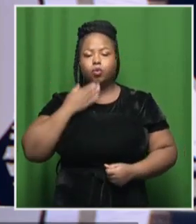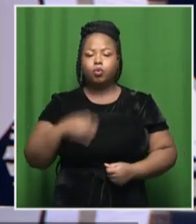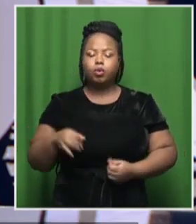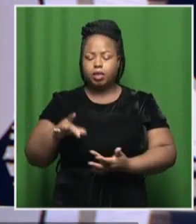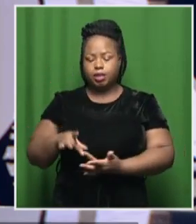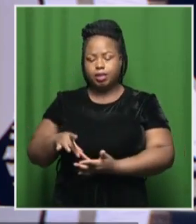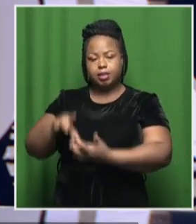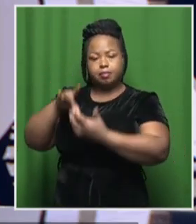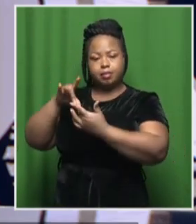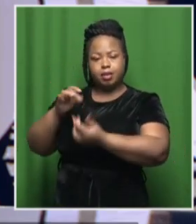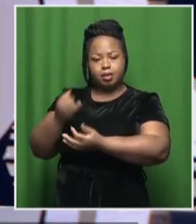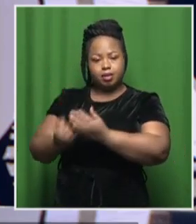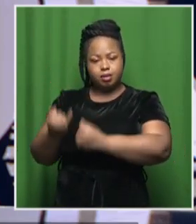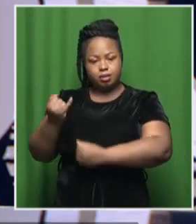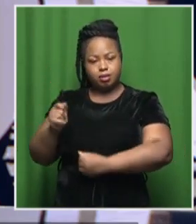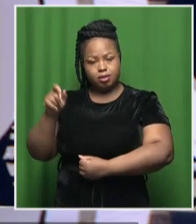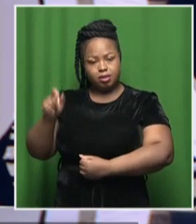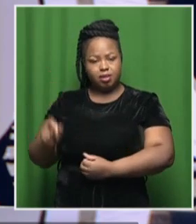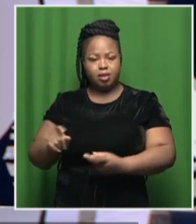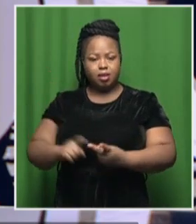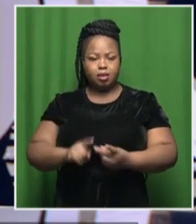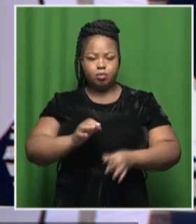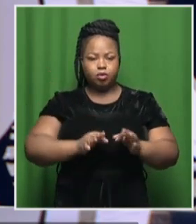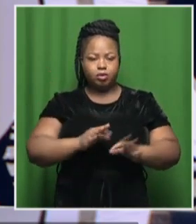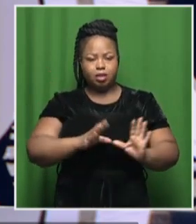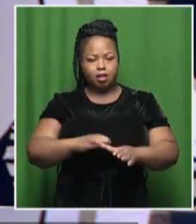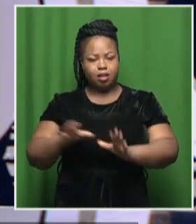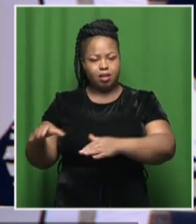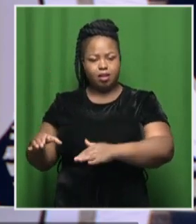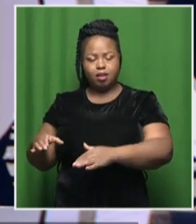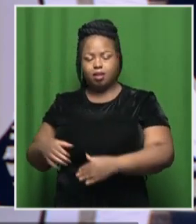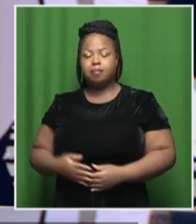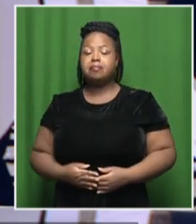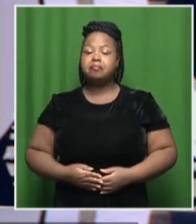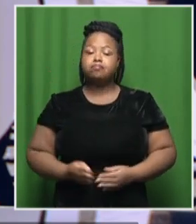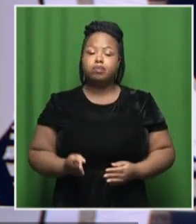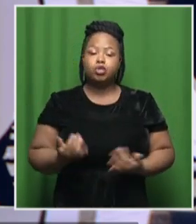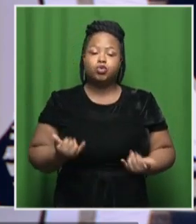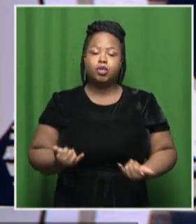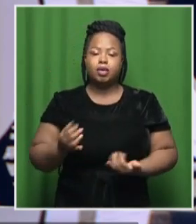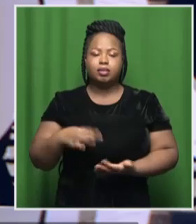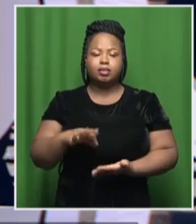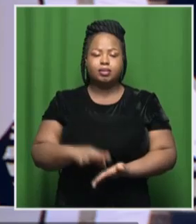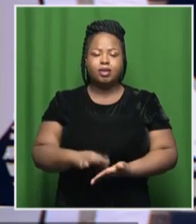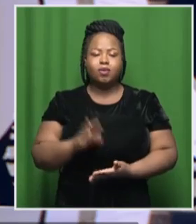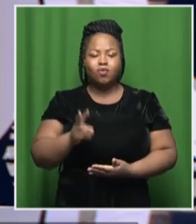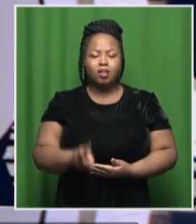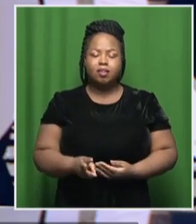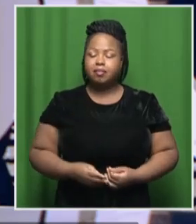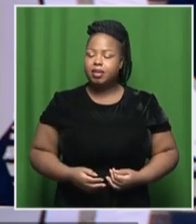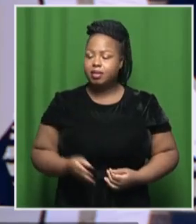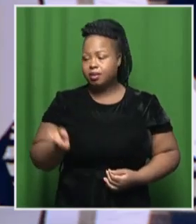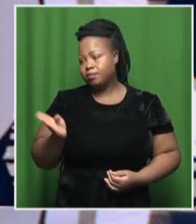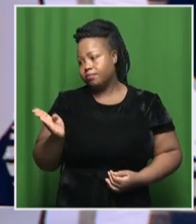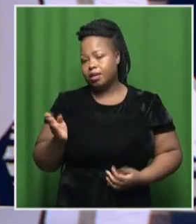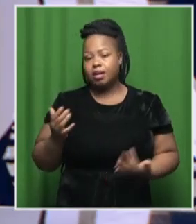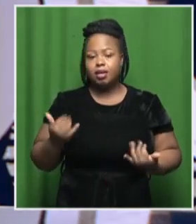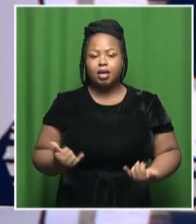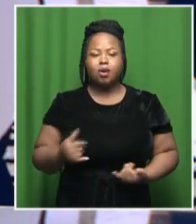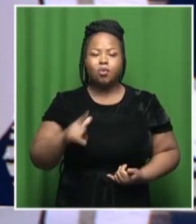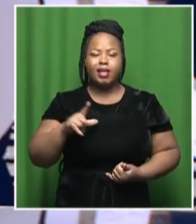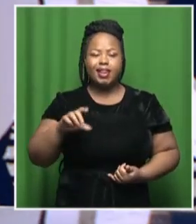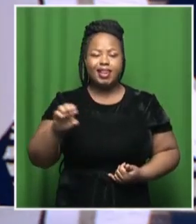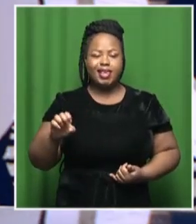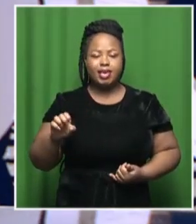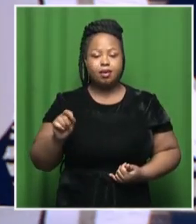the 2024 National and Provincial Elections today. Let's cross to Leanne Manas, who's at Gallagher Convention Centre in